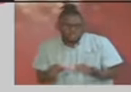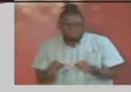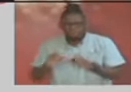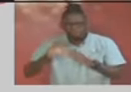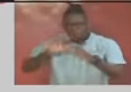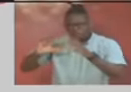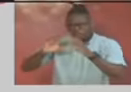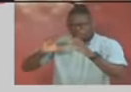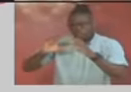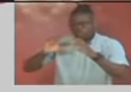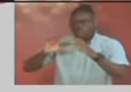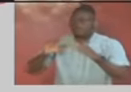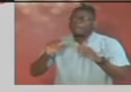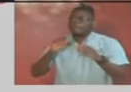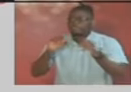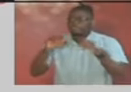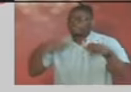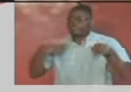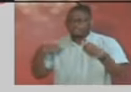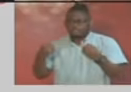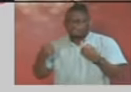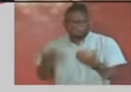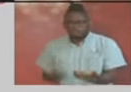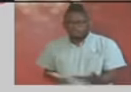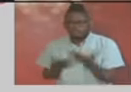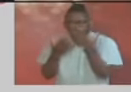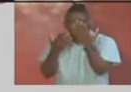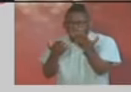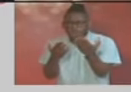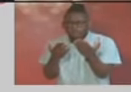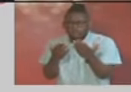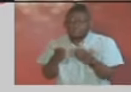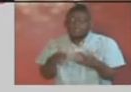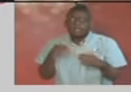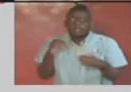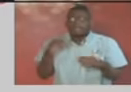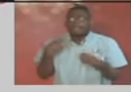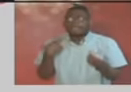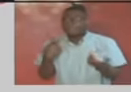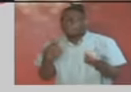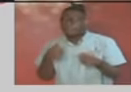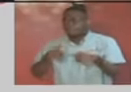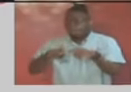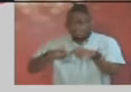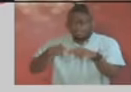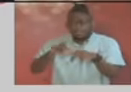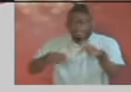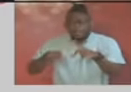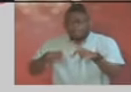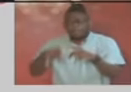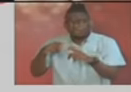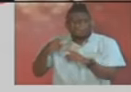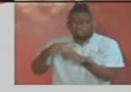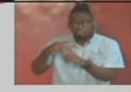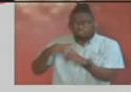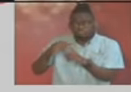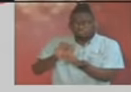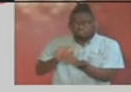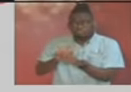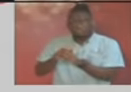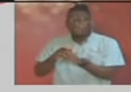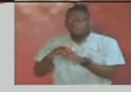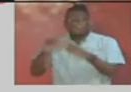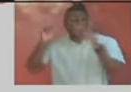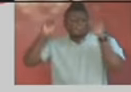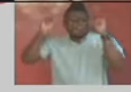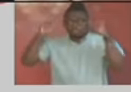time based on the numbers, based on the occupancy, to the Honorable Prime Minister and the Honorable Minister of Health, and then ultimately the